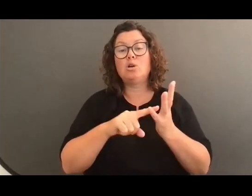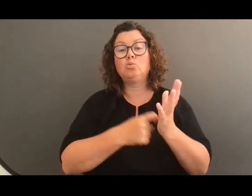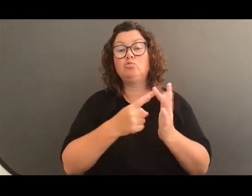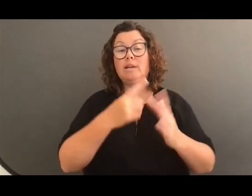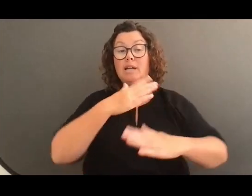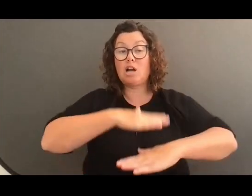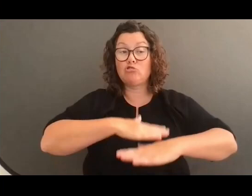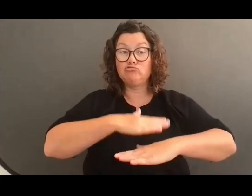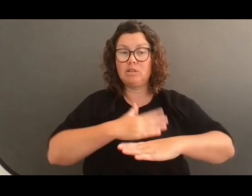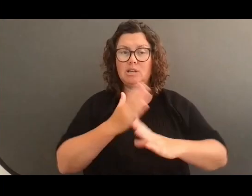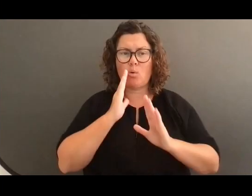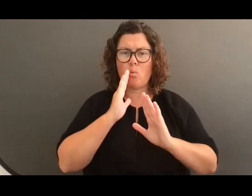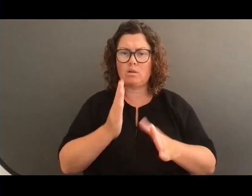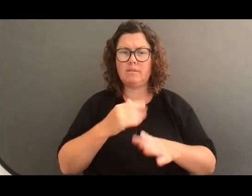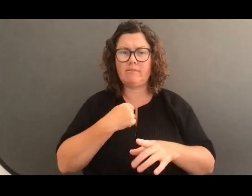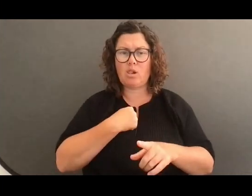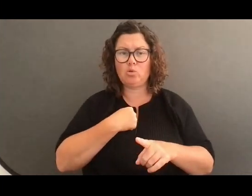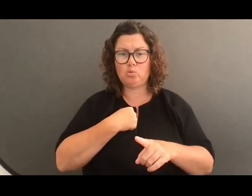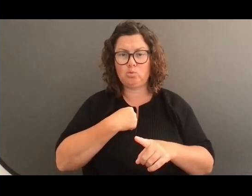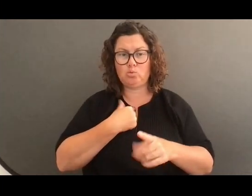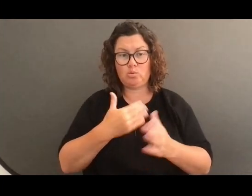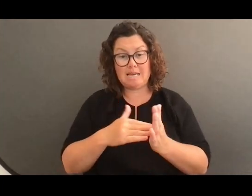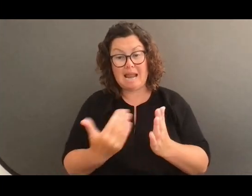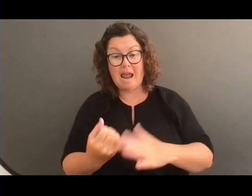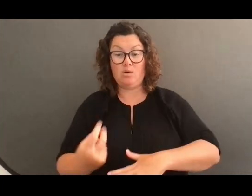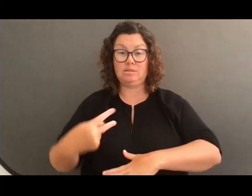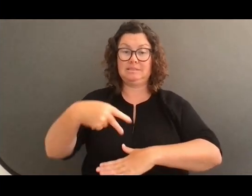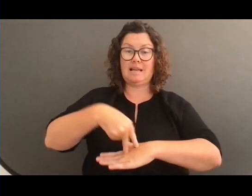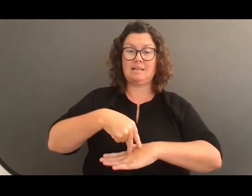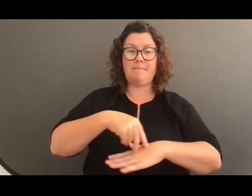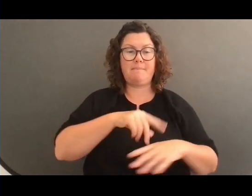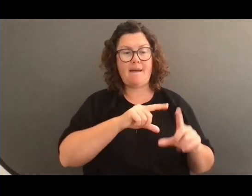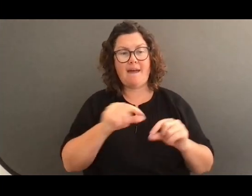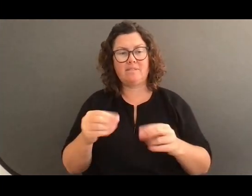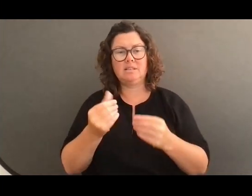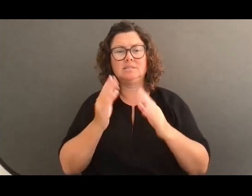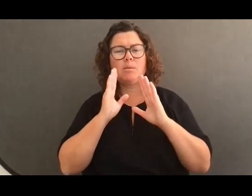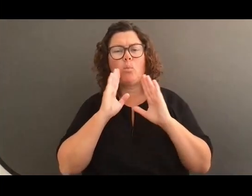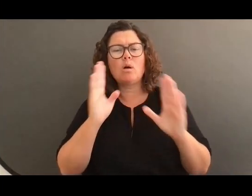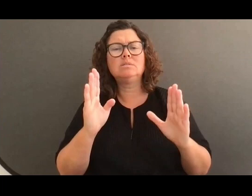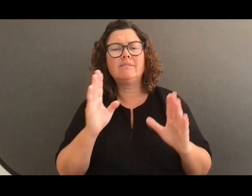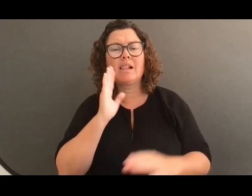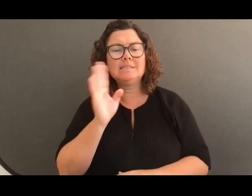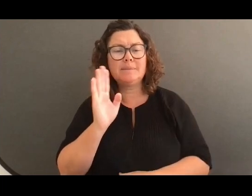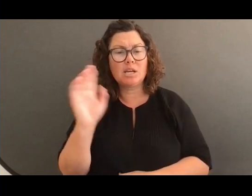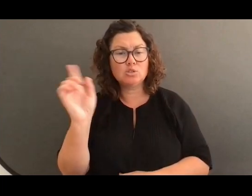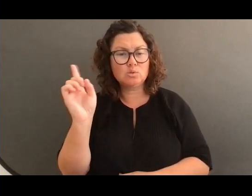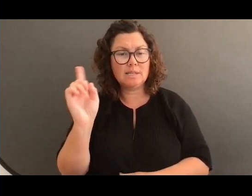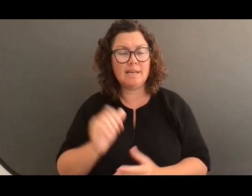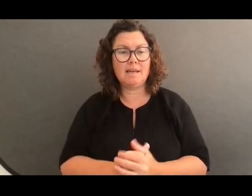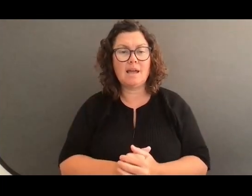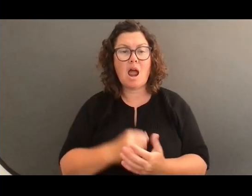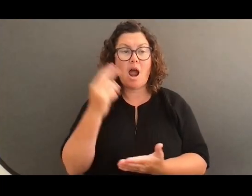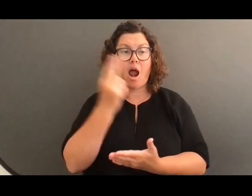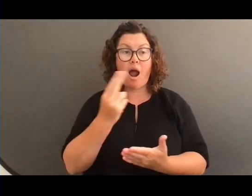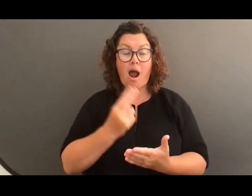so many great speakers this morning. The themes that came through to me in terms of art being a vehicle for awareness, the